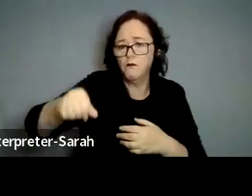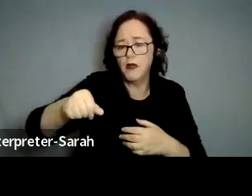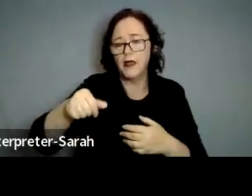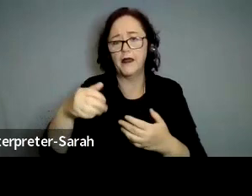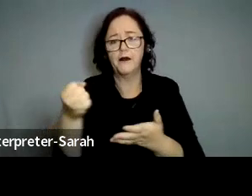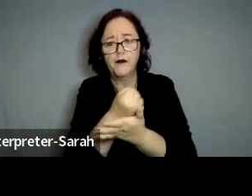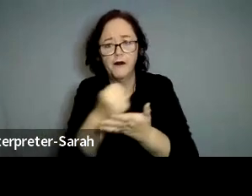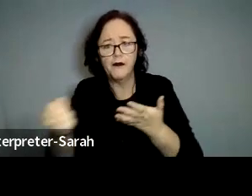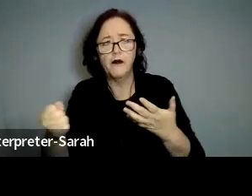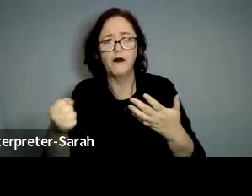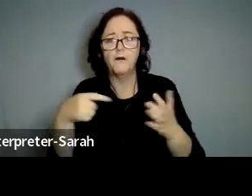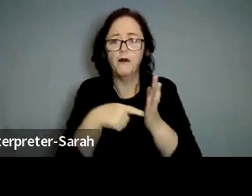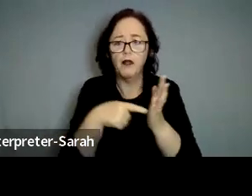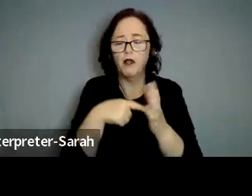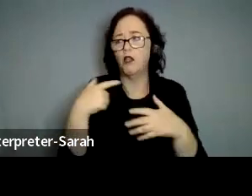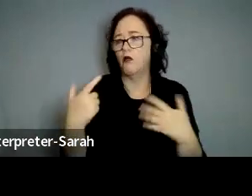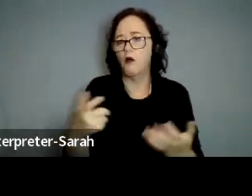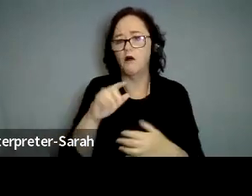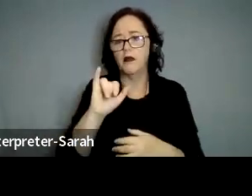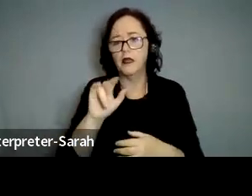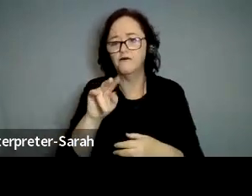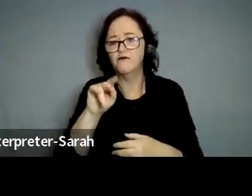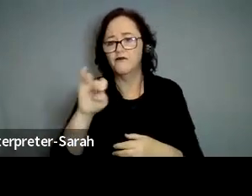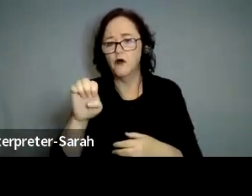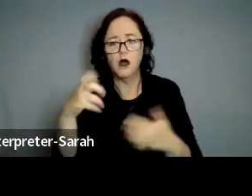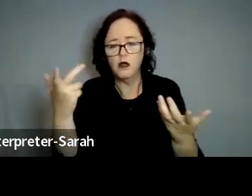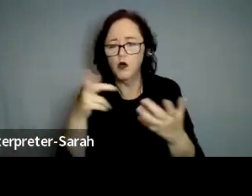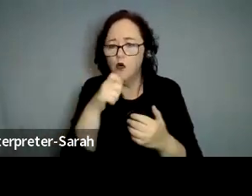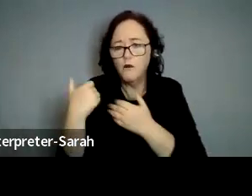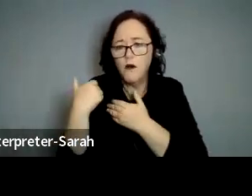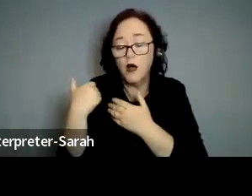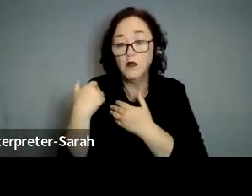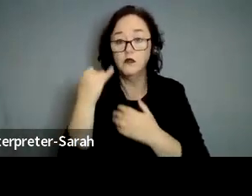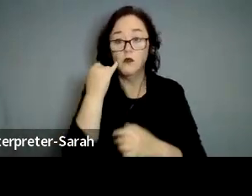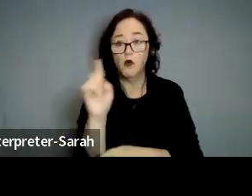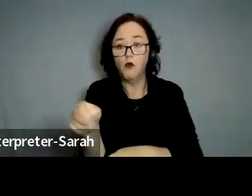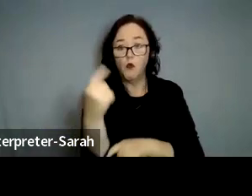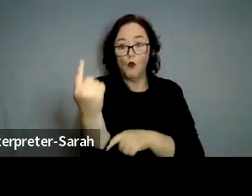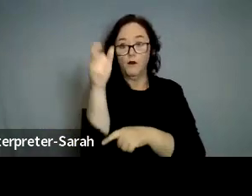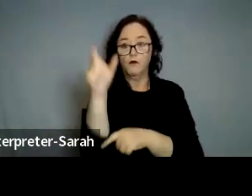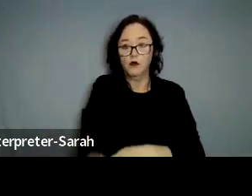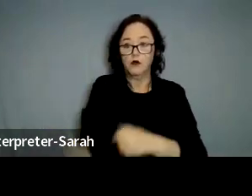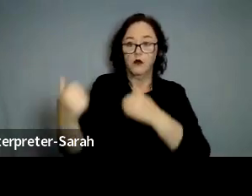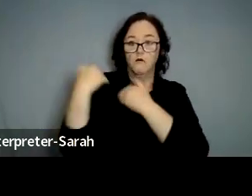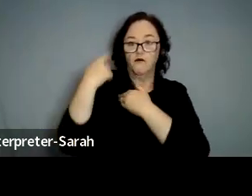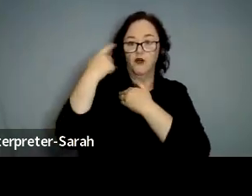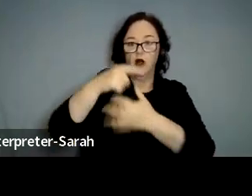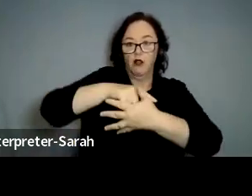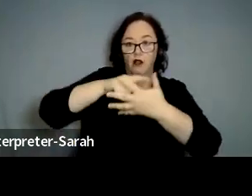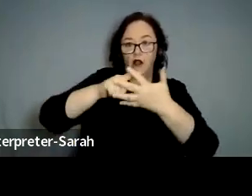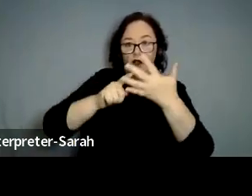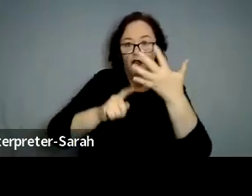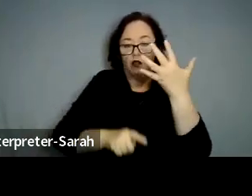card or what have you. If just one person is doing all of those functions in an organization, it can become really